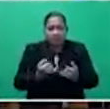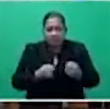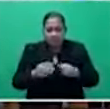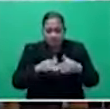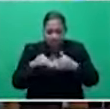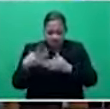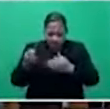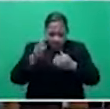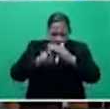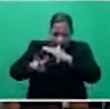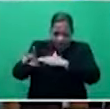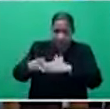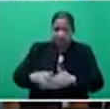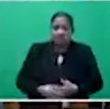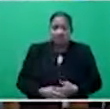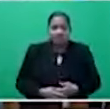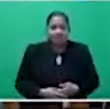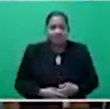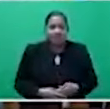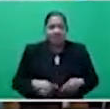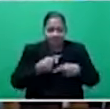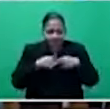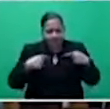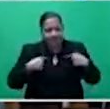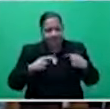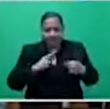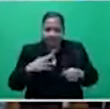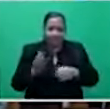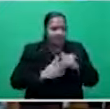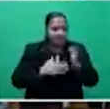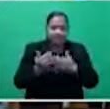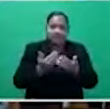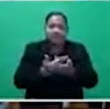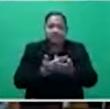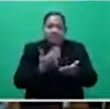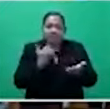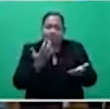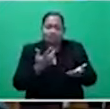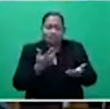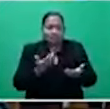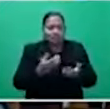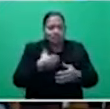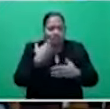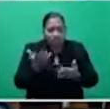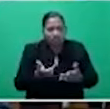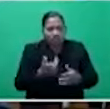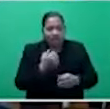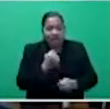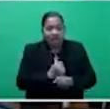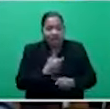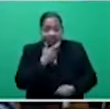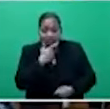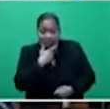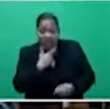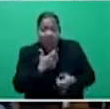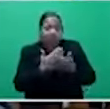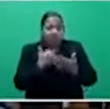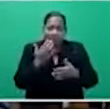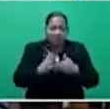fact, Mr. Speaker, sir, we are, no matter how much Honourable Gavoka will laugh, no matter how much he will laugh, Mr. Speaker,